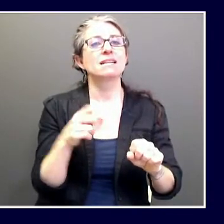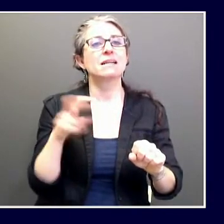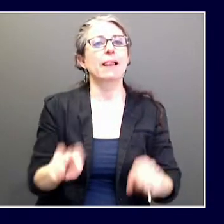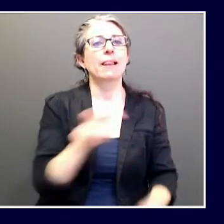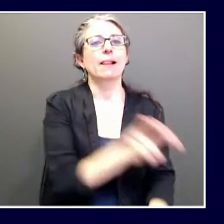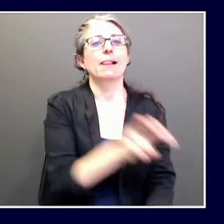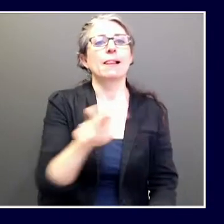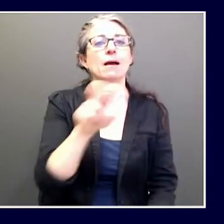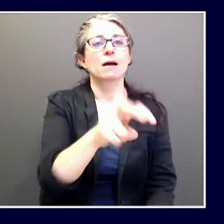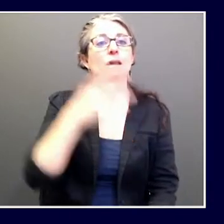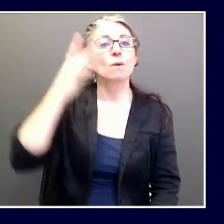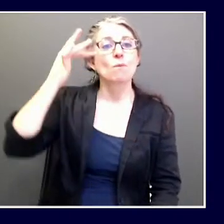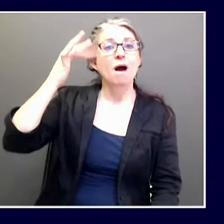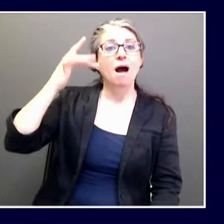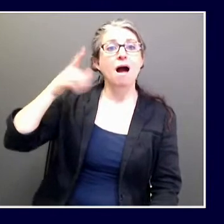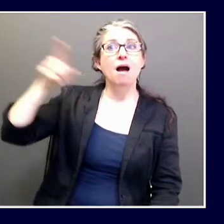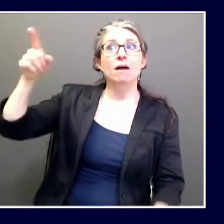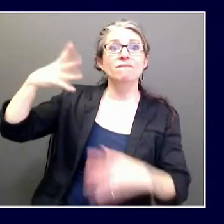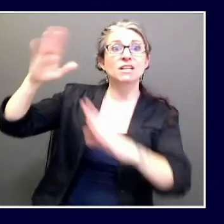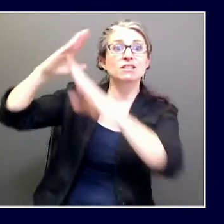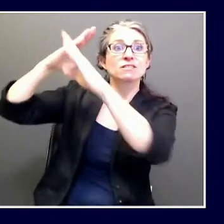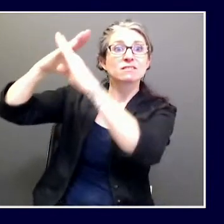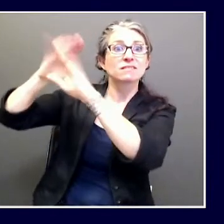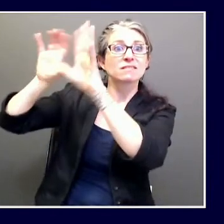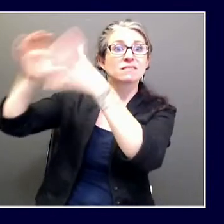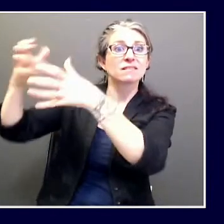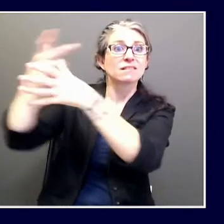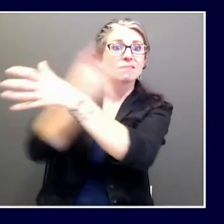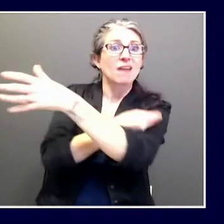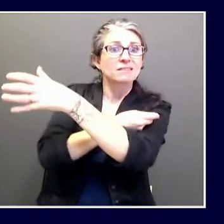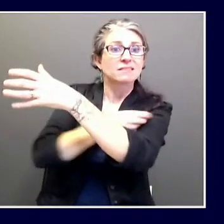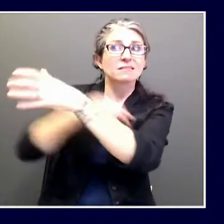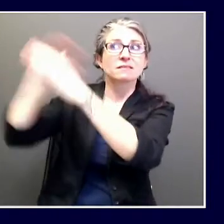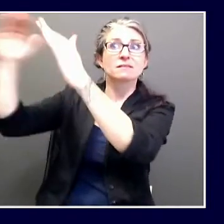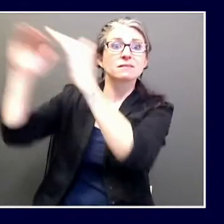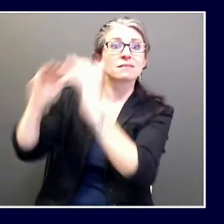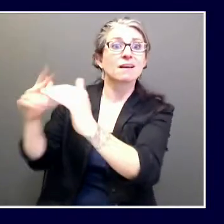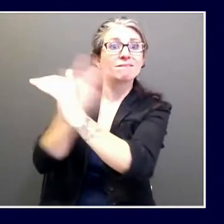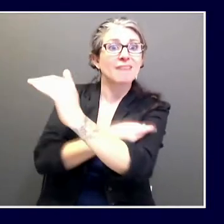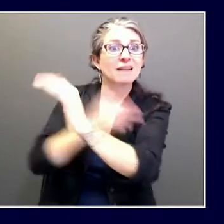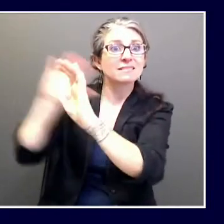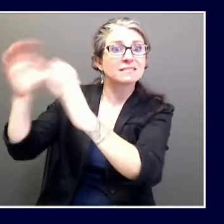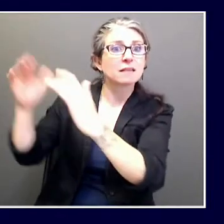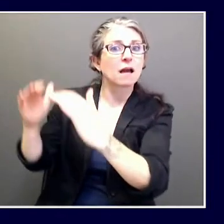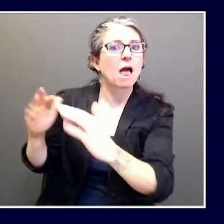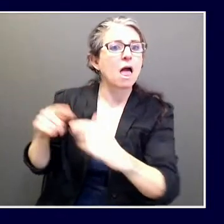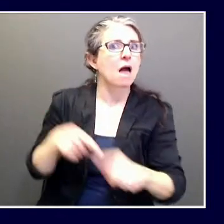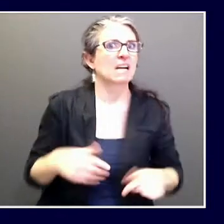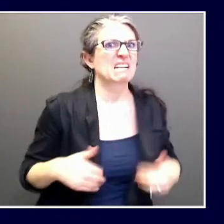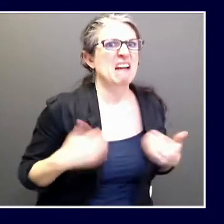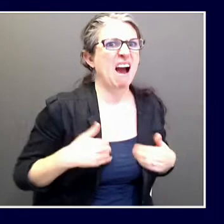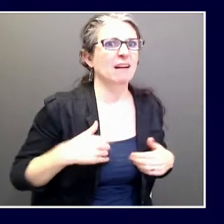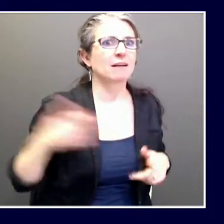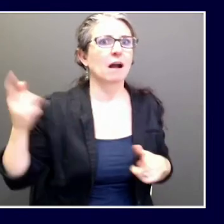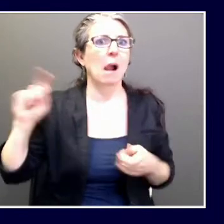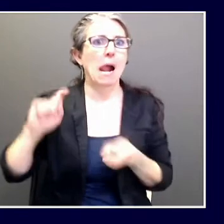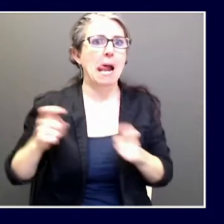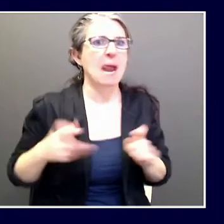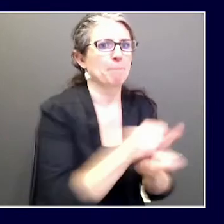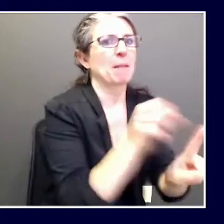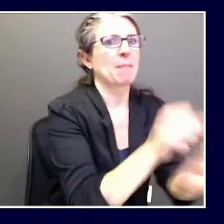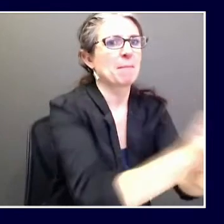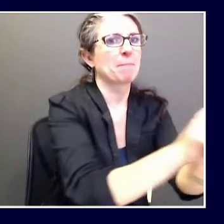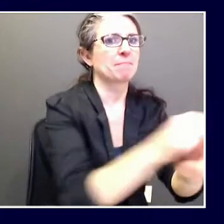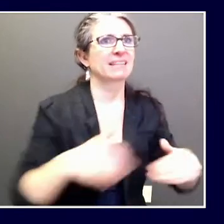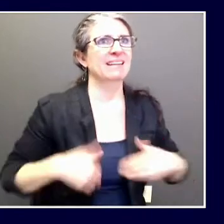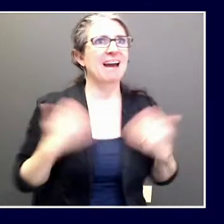vaccinated. Is it the function of the virus being opportunistic, looking for places to infect, that we're seeing this in